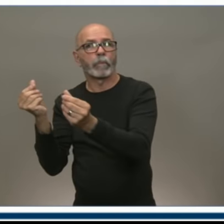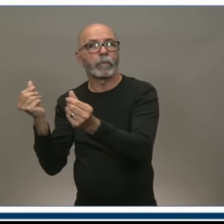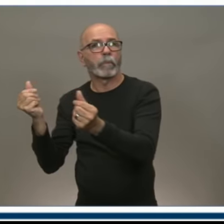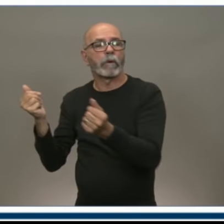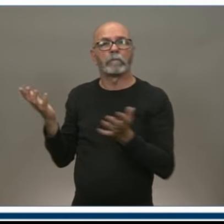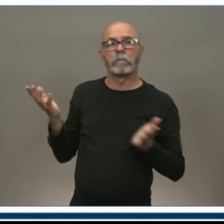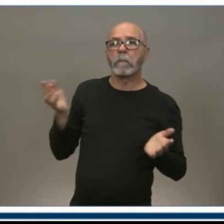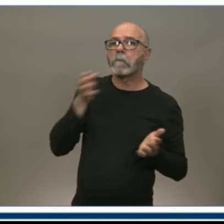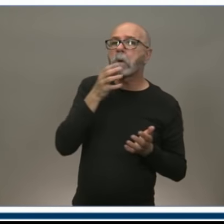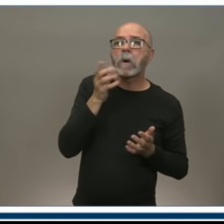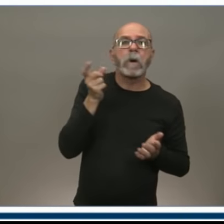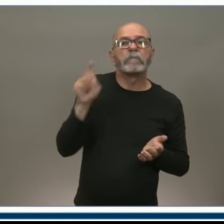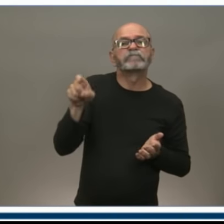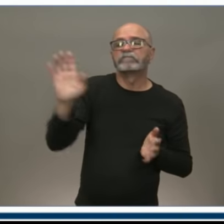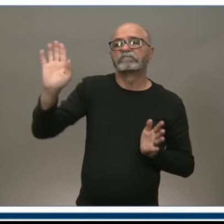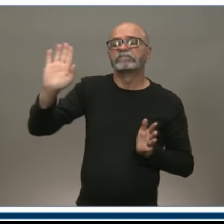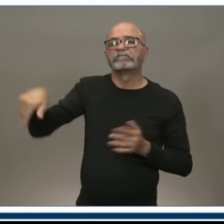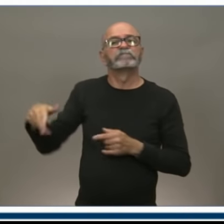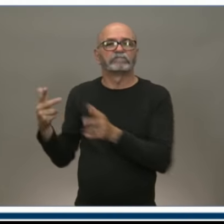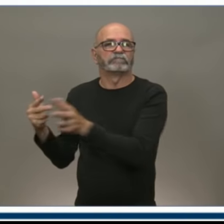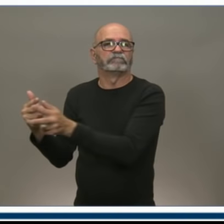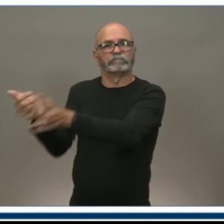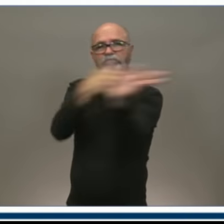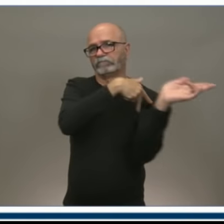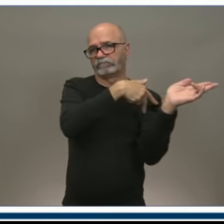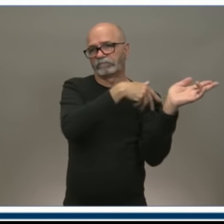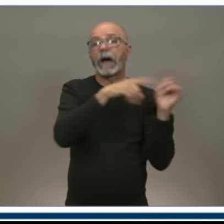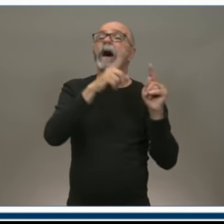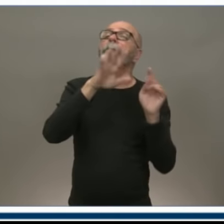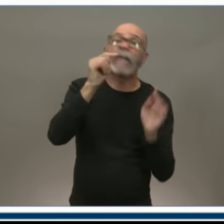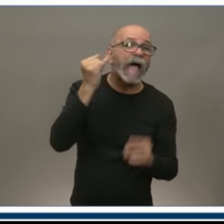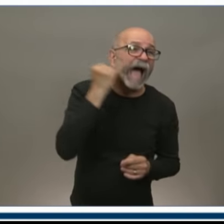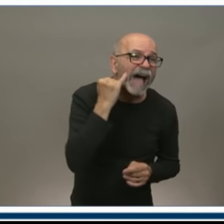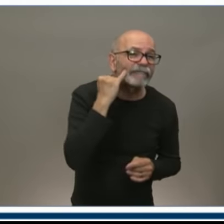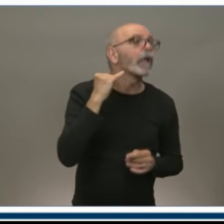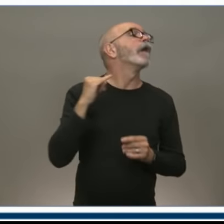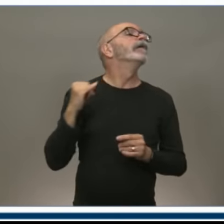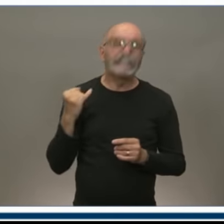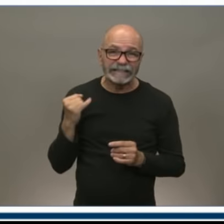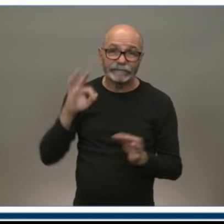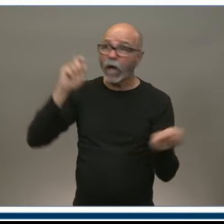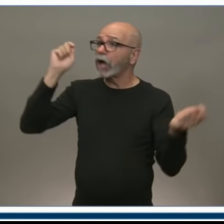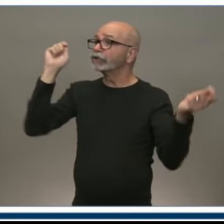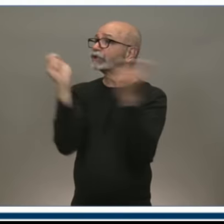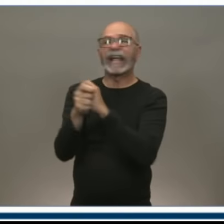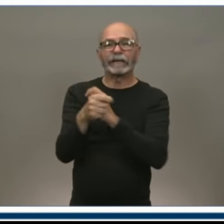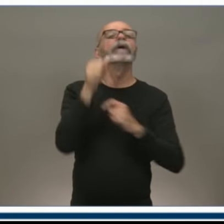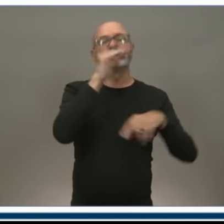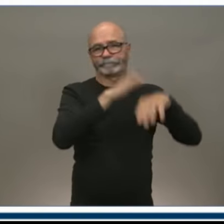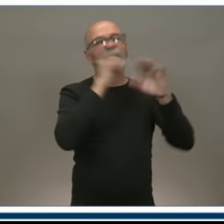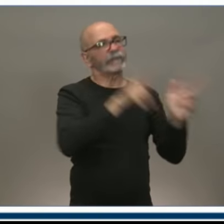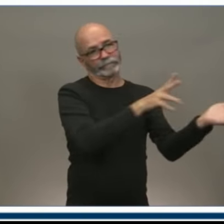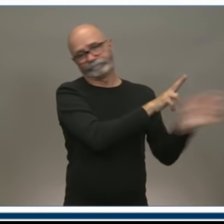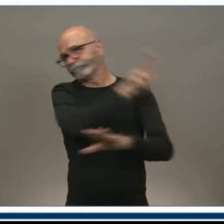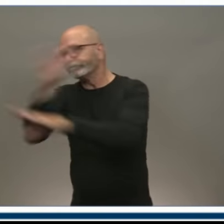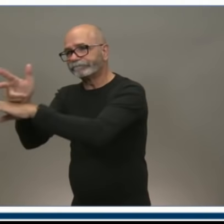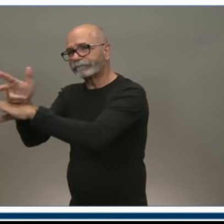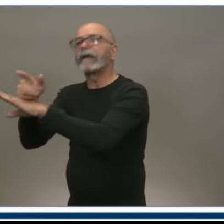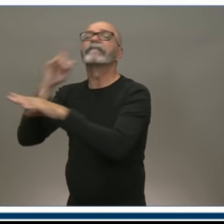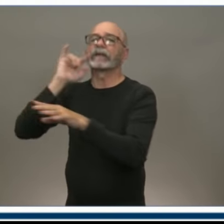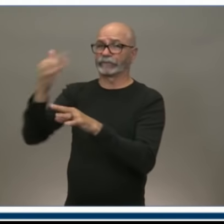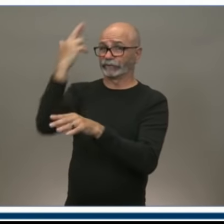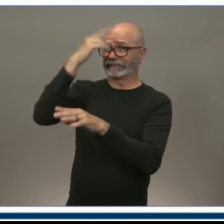that this temporary site is not actually needed. However, if that changes, then we can now respond quickly because we have access to this site.